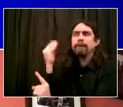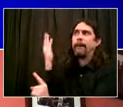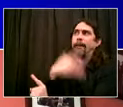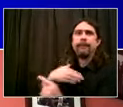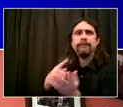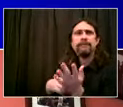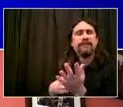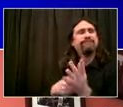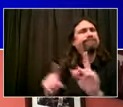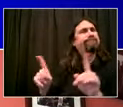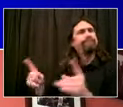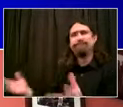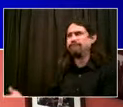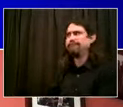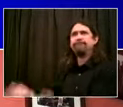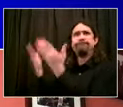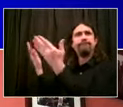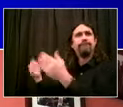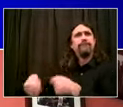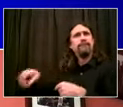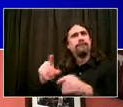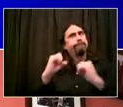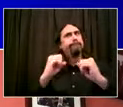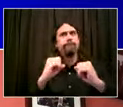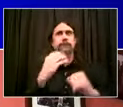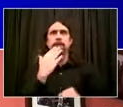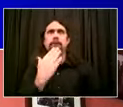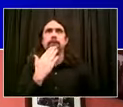need. And one more point, you and I talked about this a few